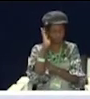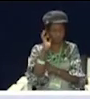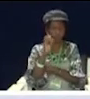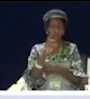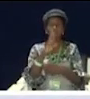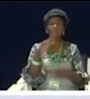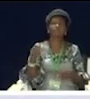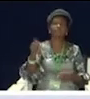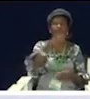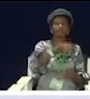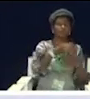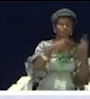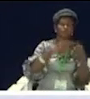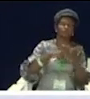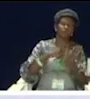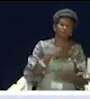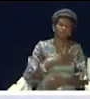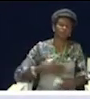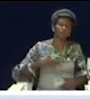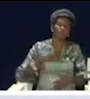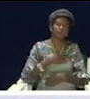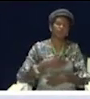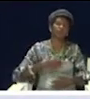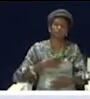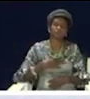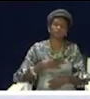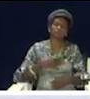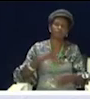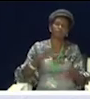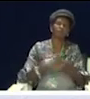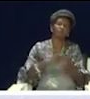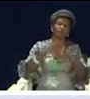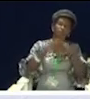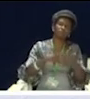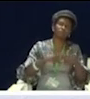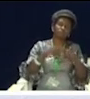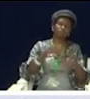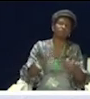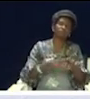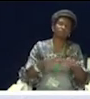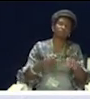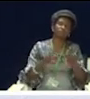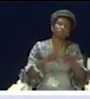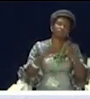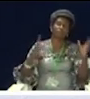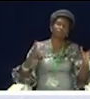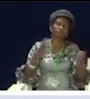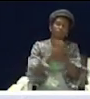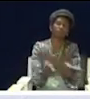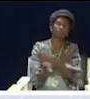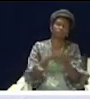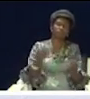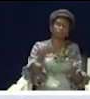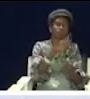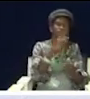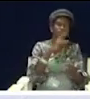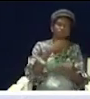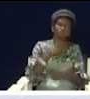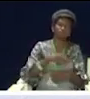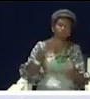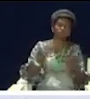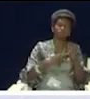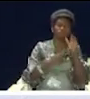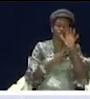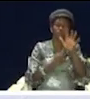are you going to enjoy? It depends on how much love you are willing to show